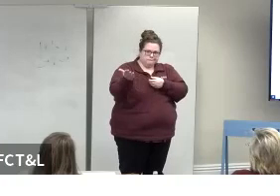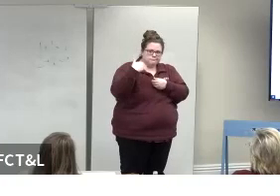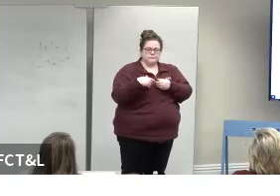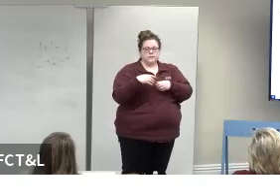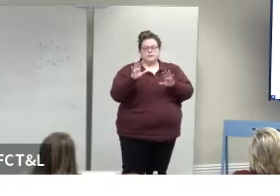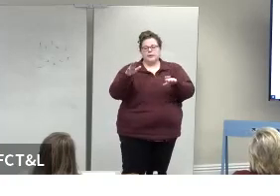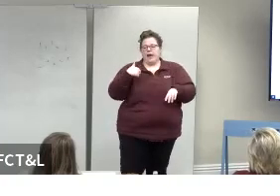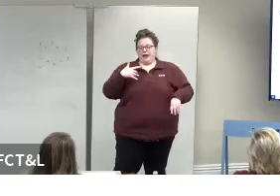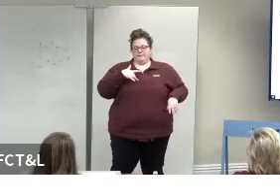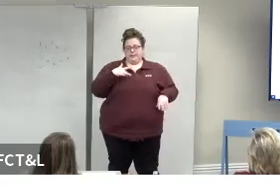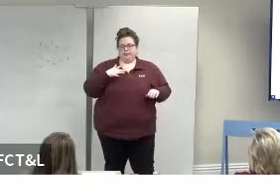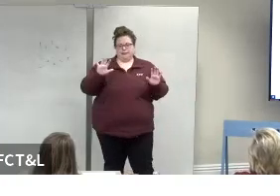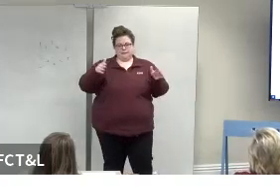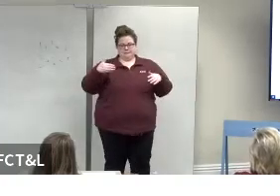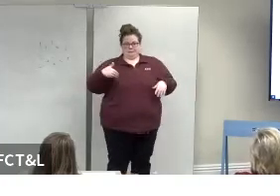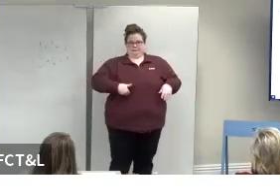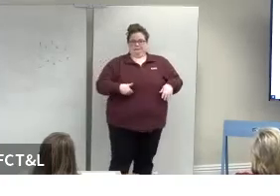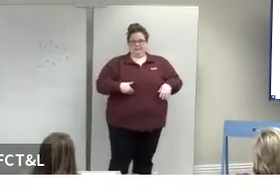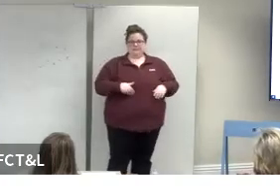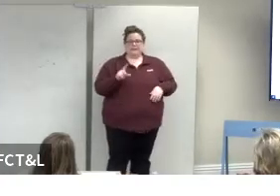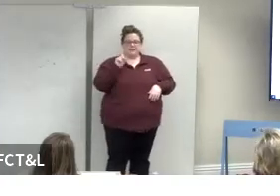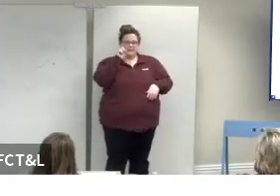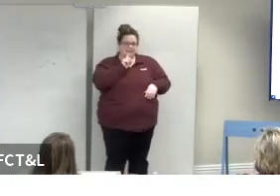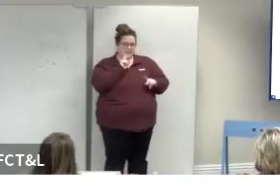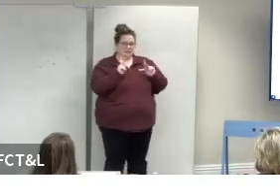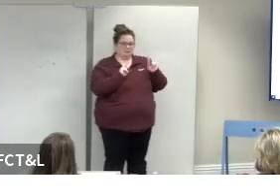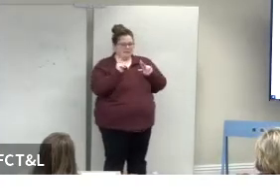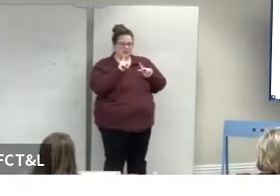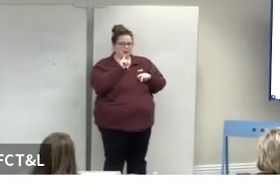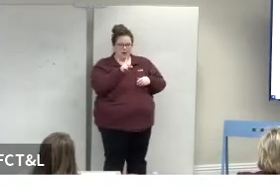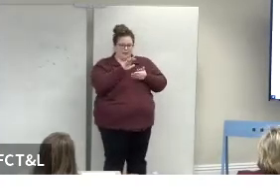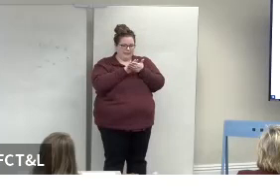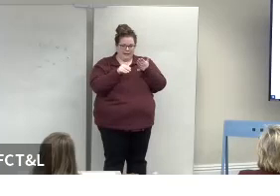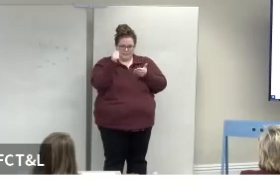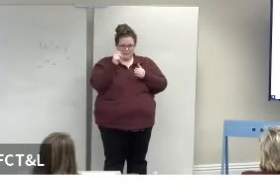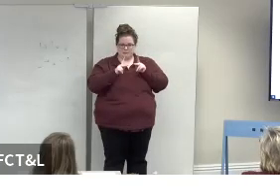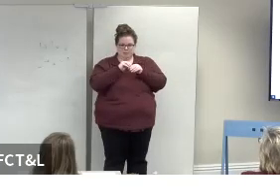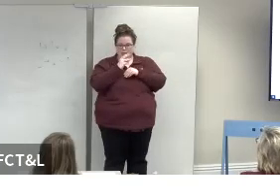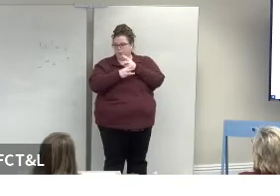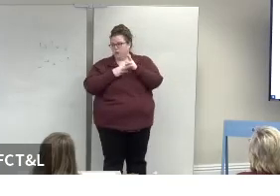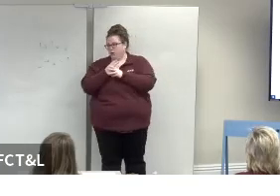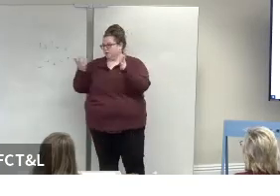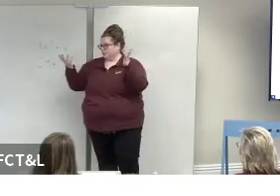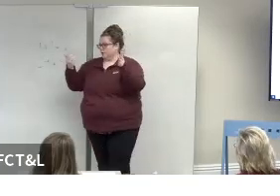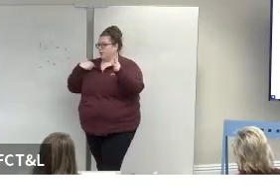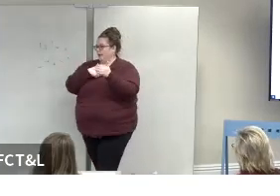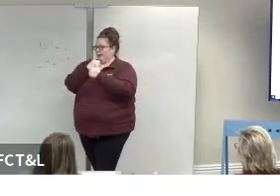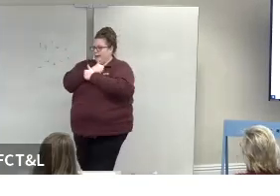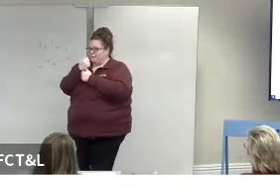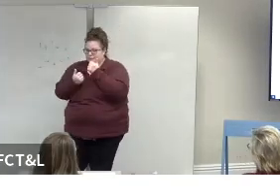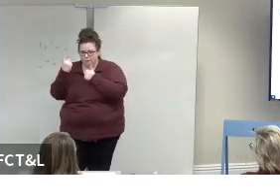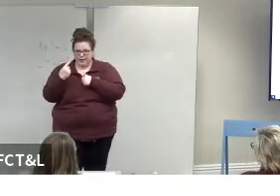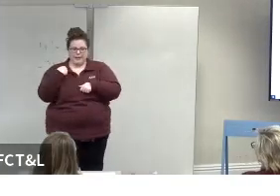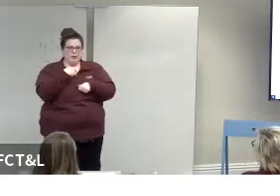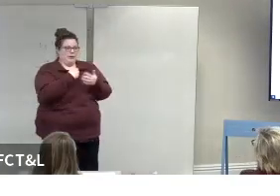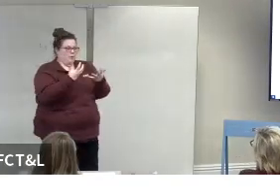us, say hello, and just jump in. Now, deaf people are the nicest people in the world,